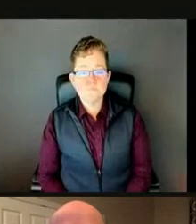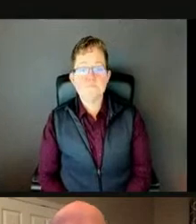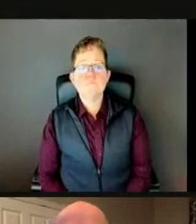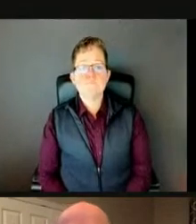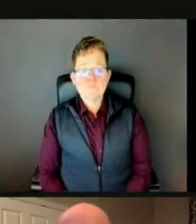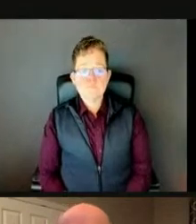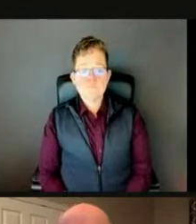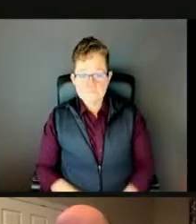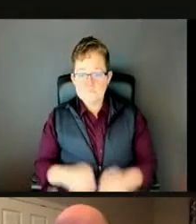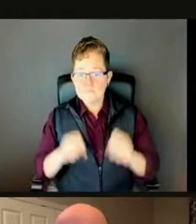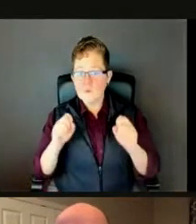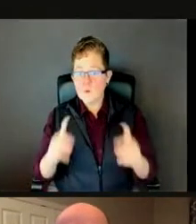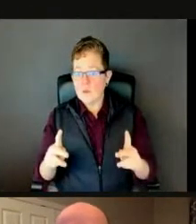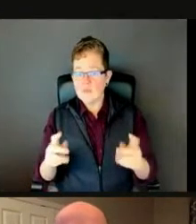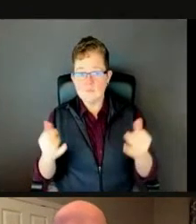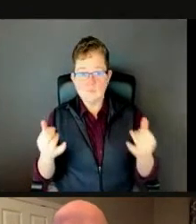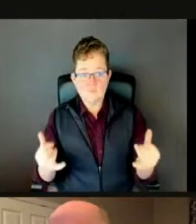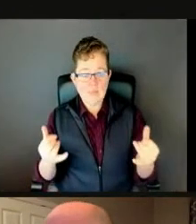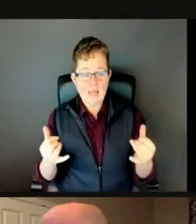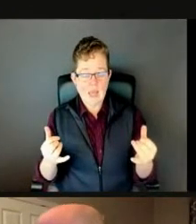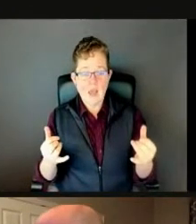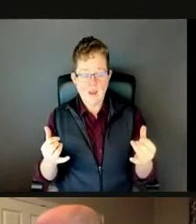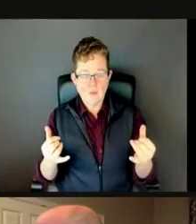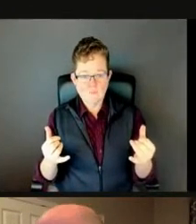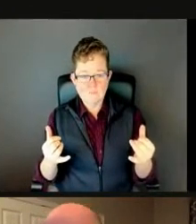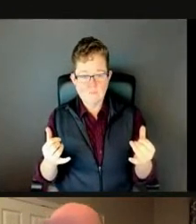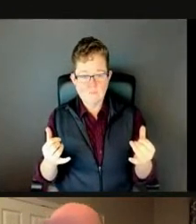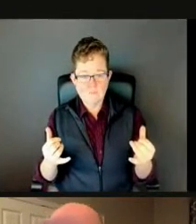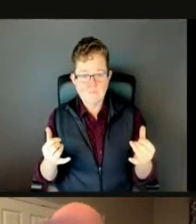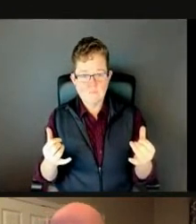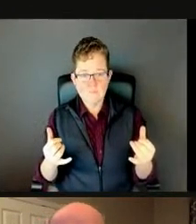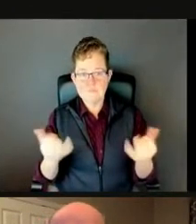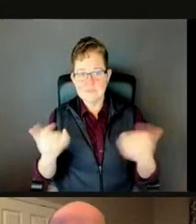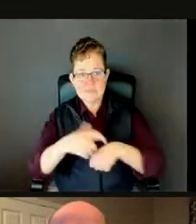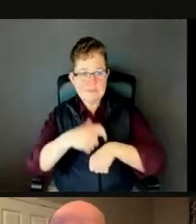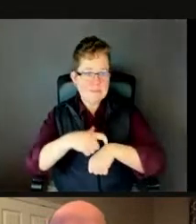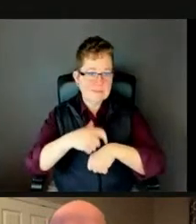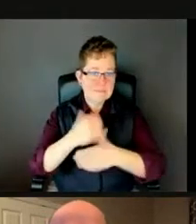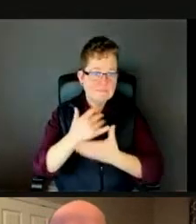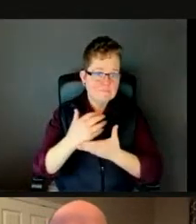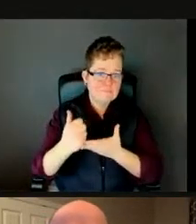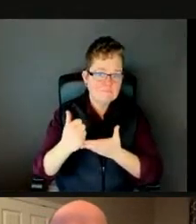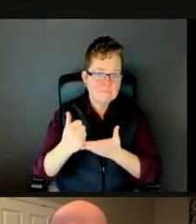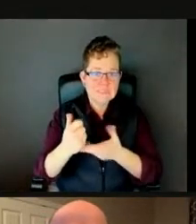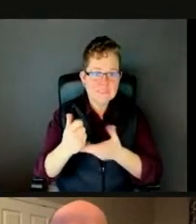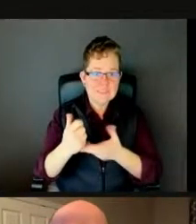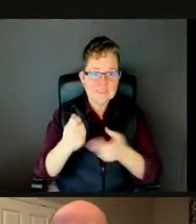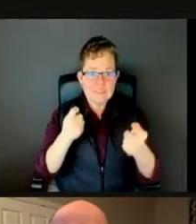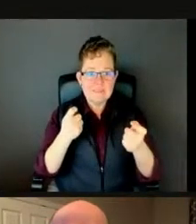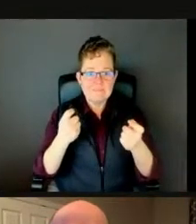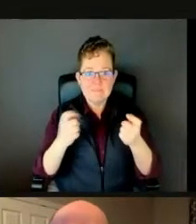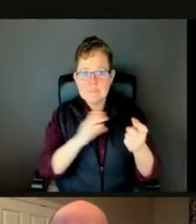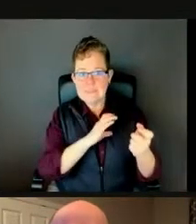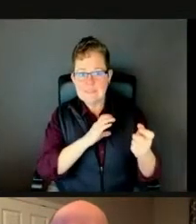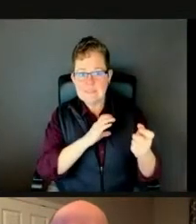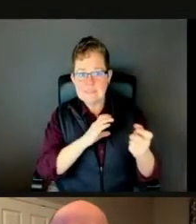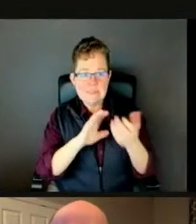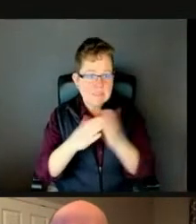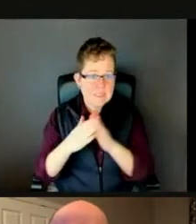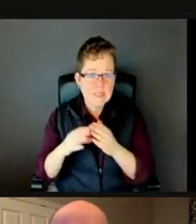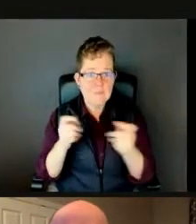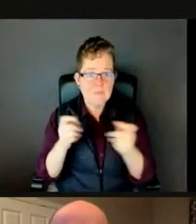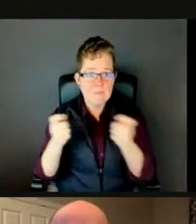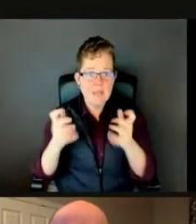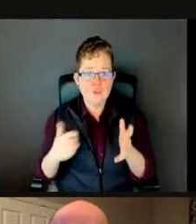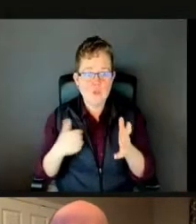So given the situation and in consult, like given the late hour and in consultation with the city manager, I'm inclined to